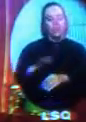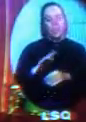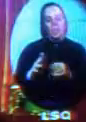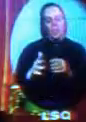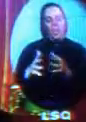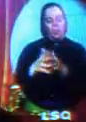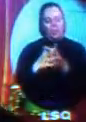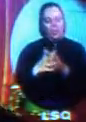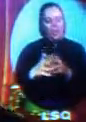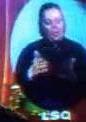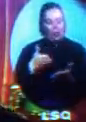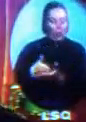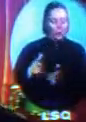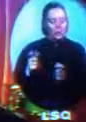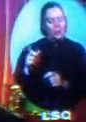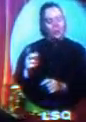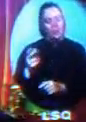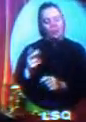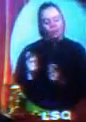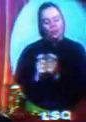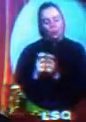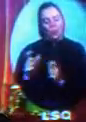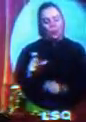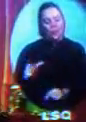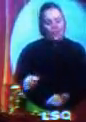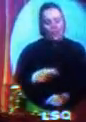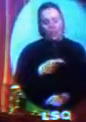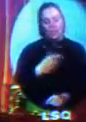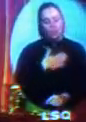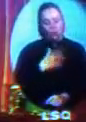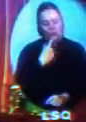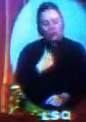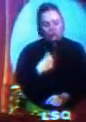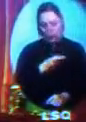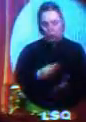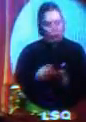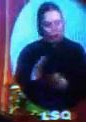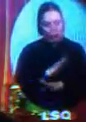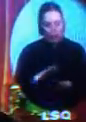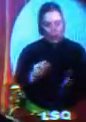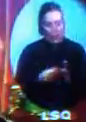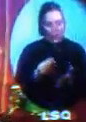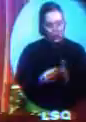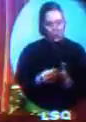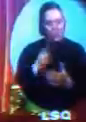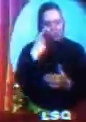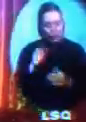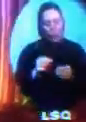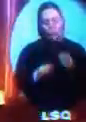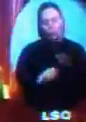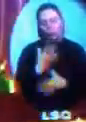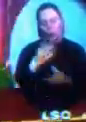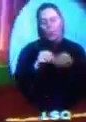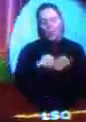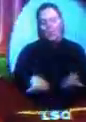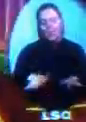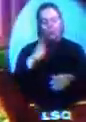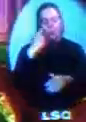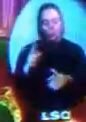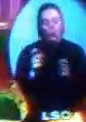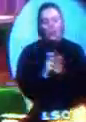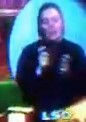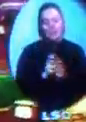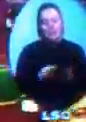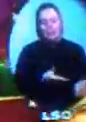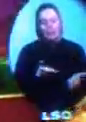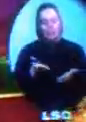compete on the American market. This is profoundly unfair. Is the government ready to tell us that it will not directly or